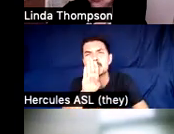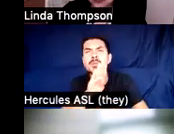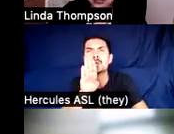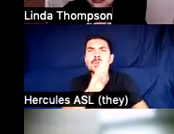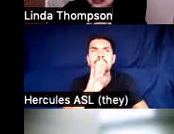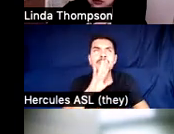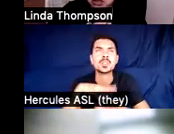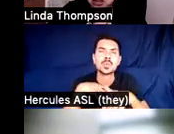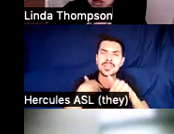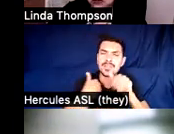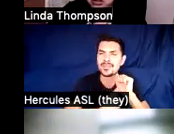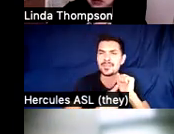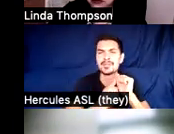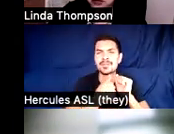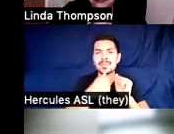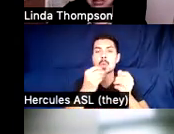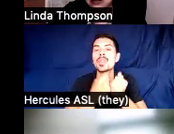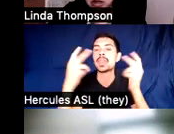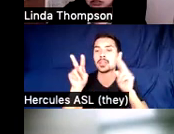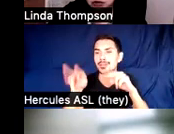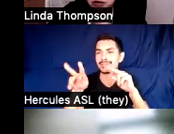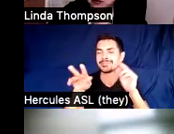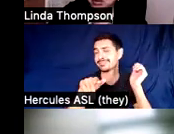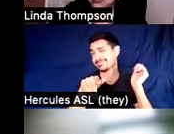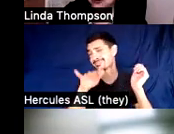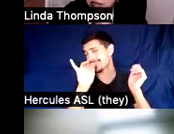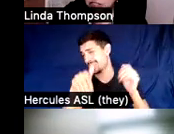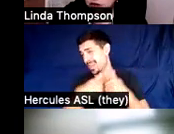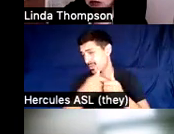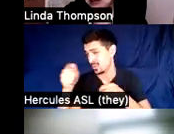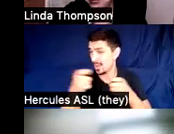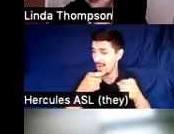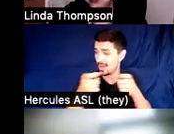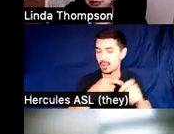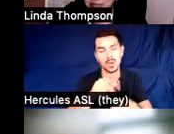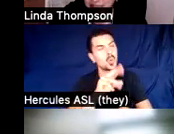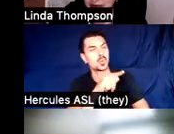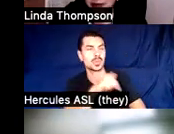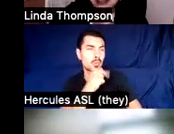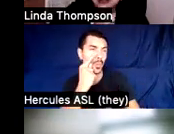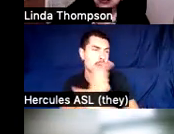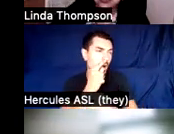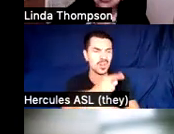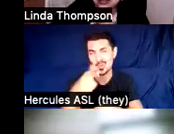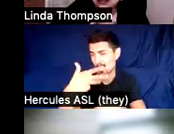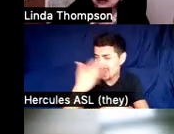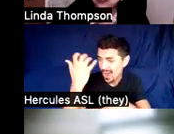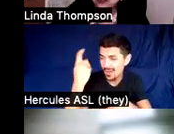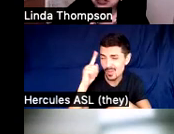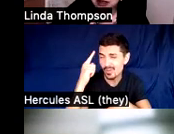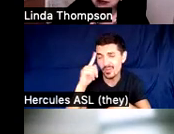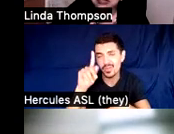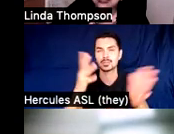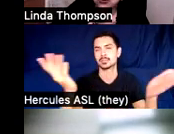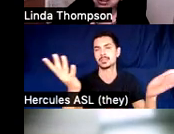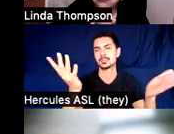judgment, or that's not the way I would handle it, or they're not doing it right, or they shouldn't be mad about that. It's not,